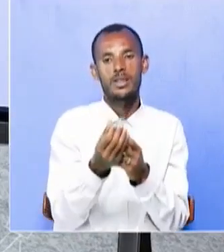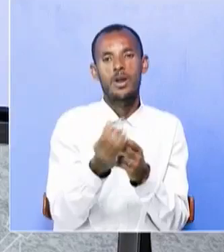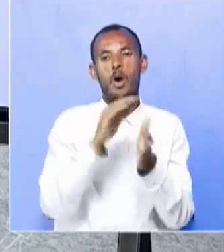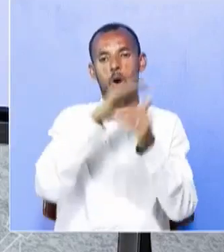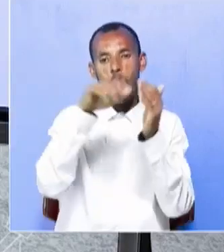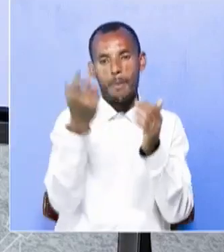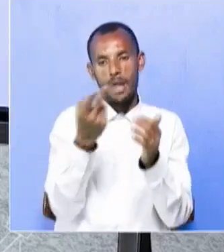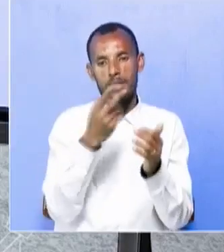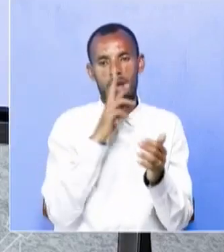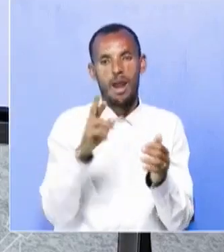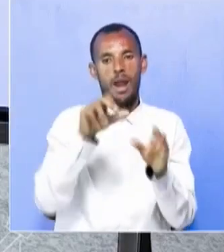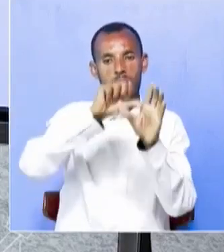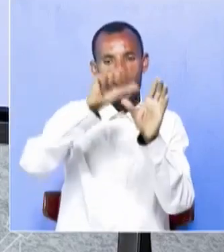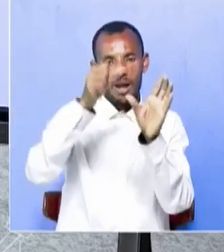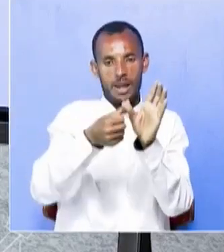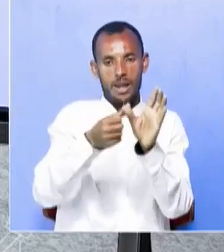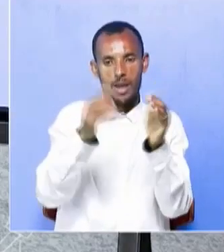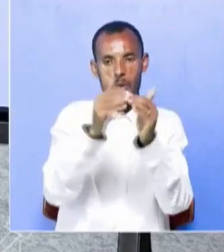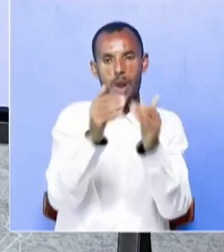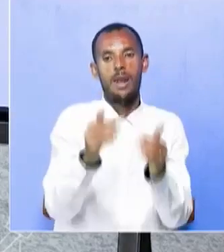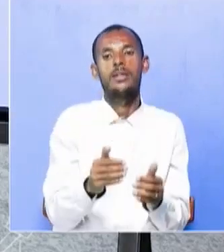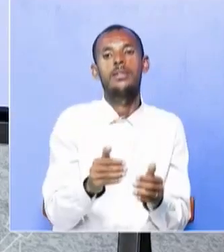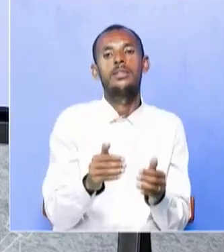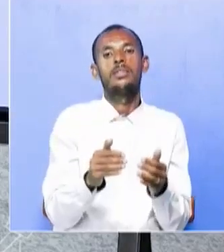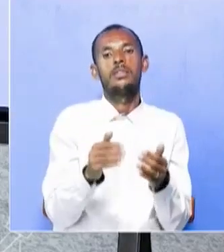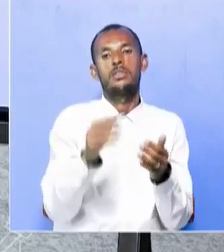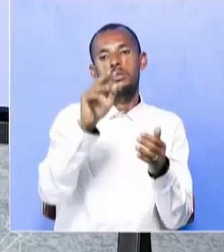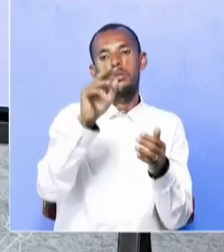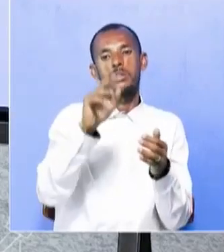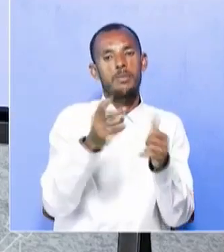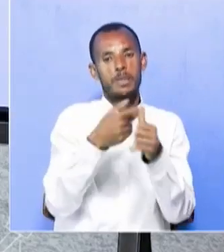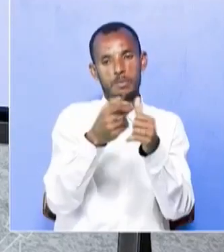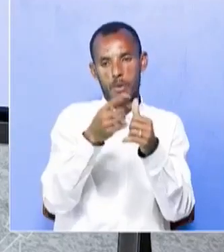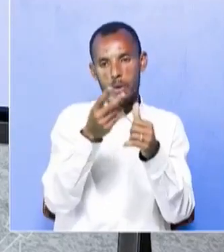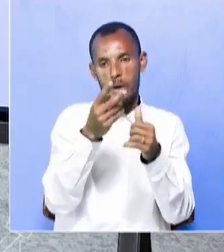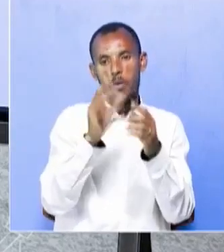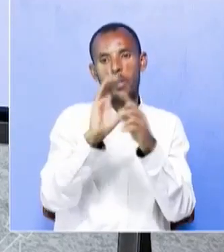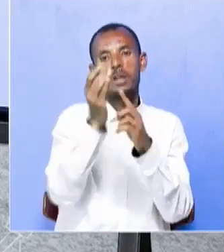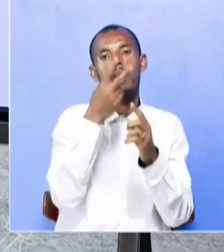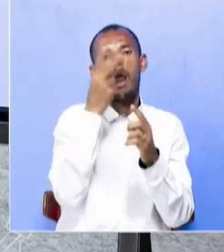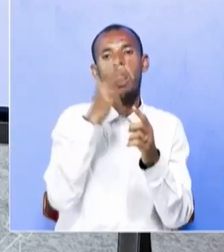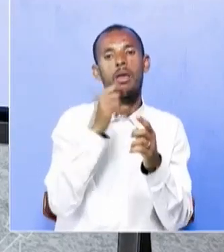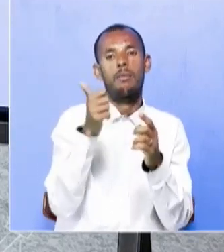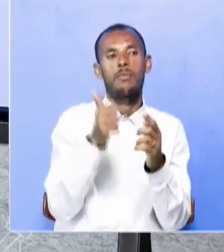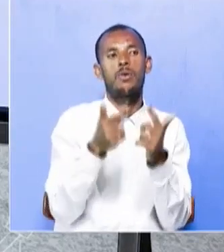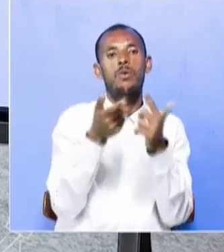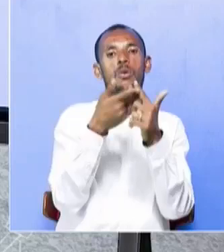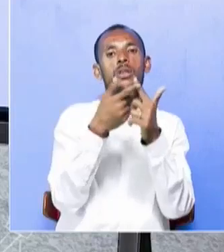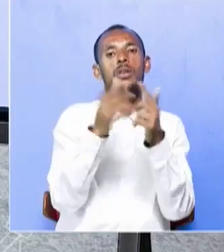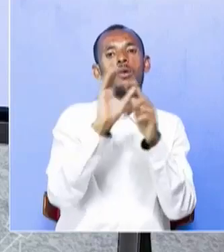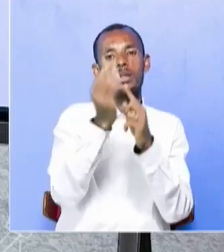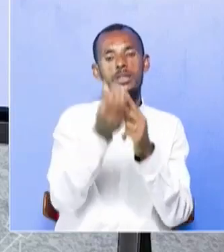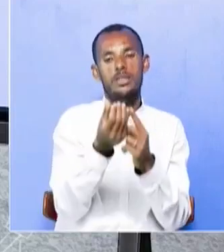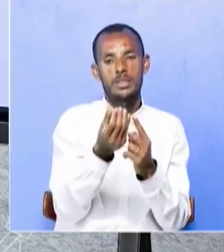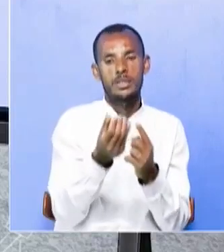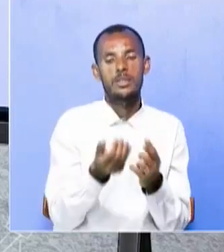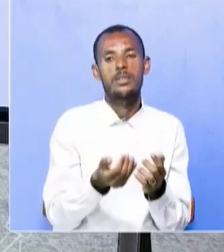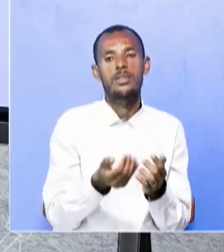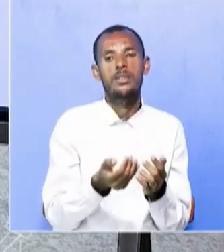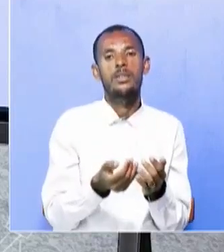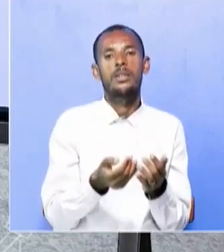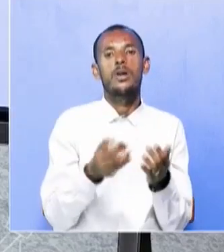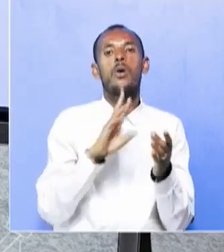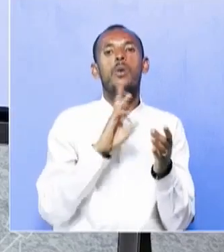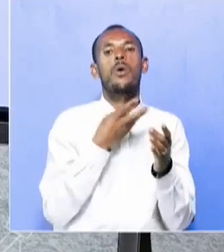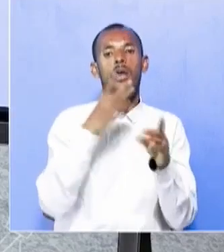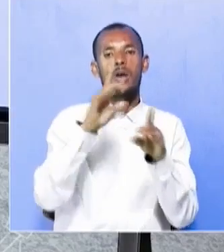pairs of corresponding angles are congruent, so no need to check the first condition on the definition. So the only thing that we do